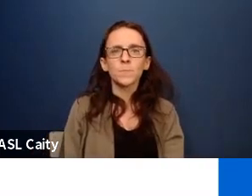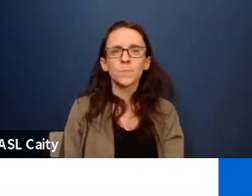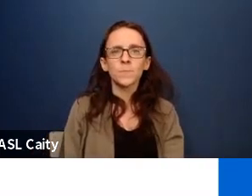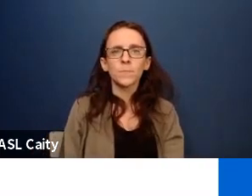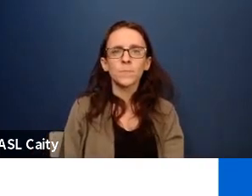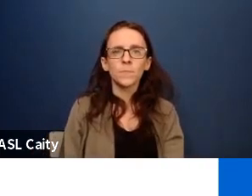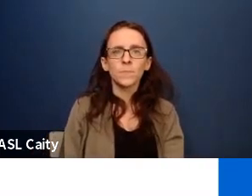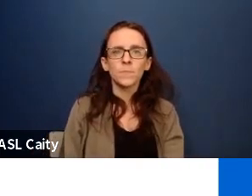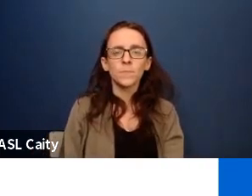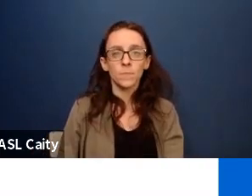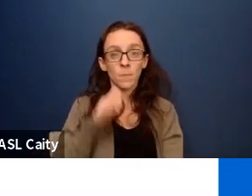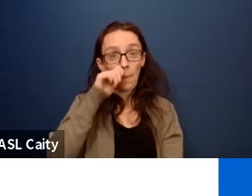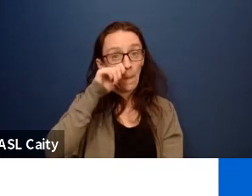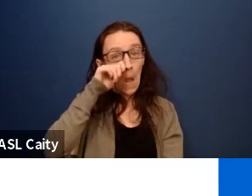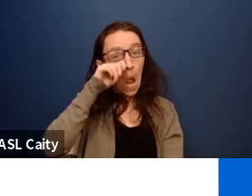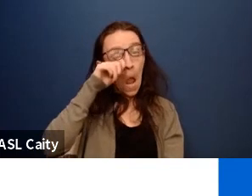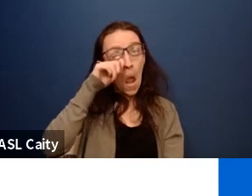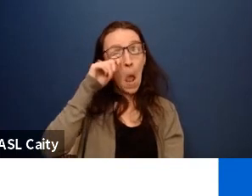so.